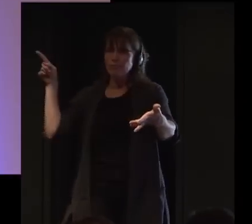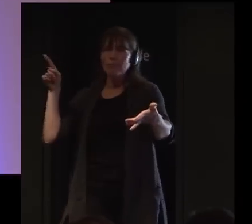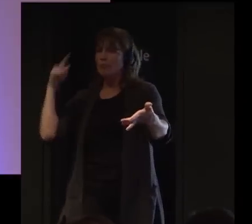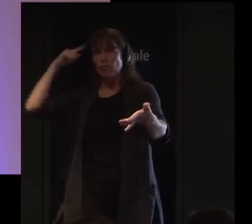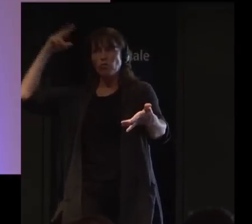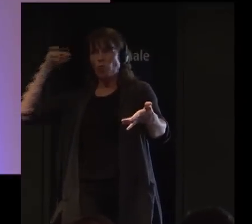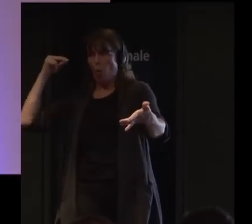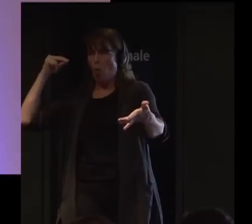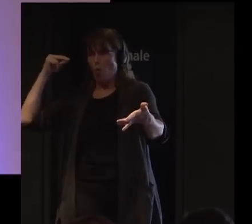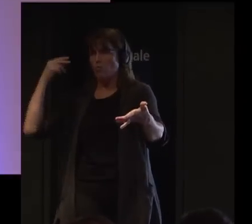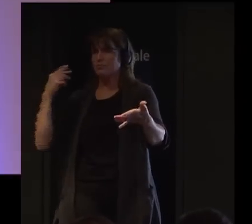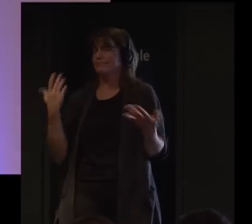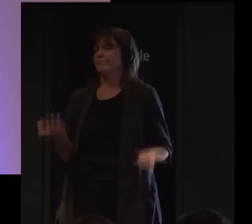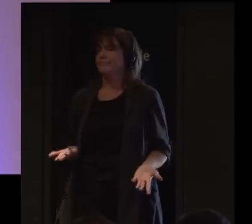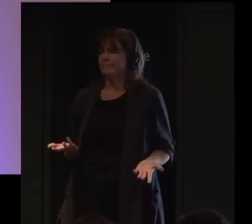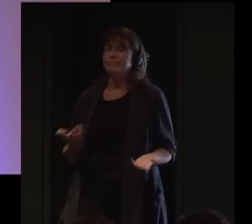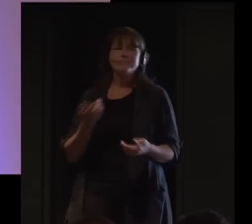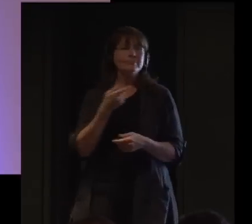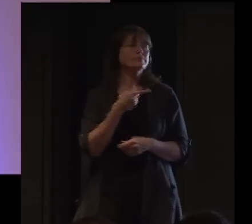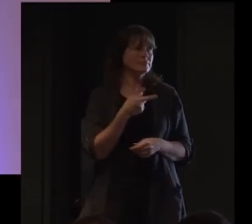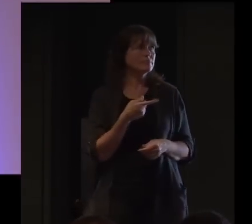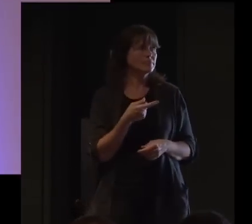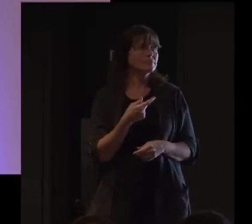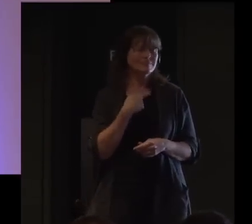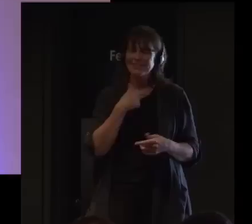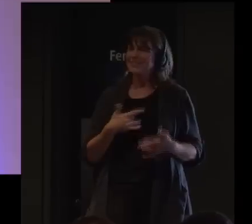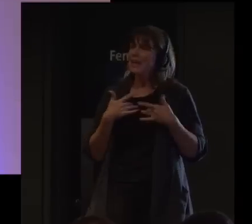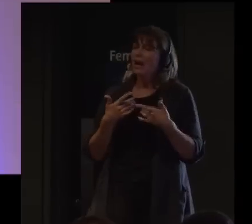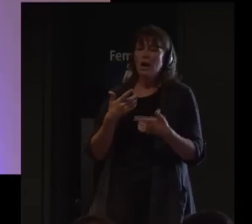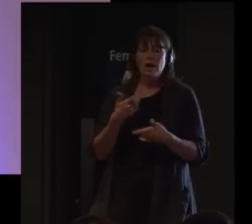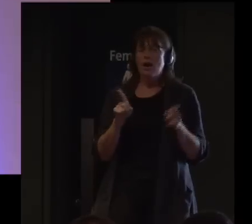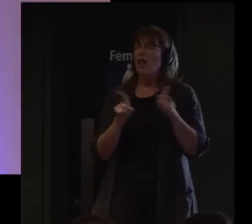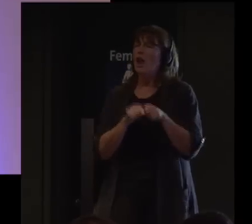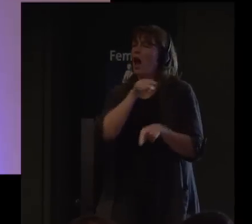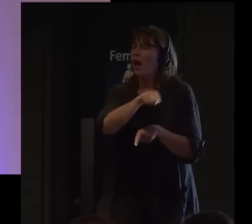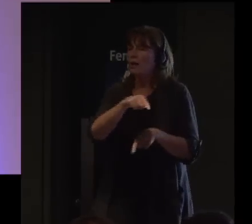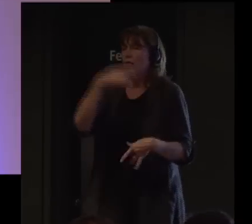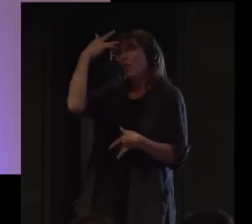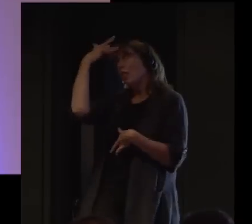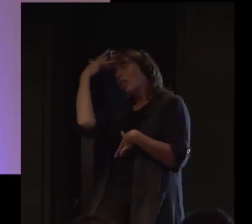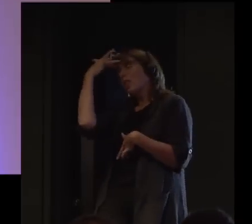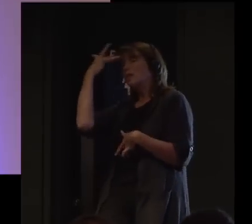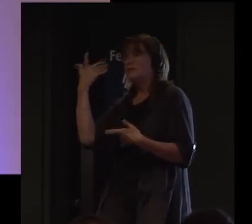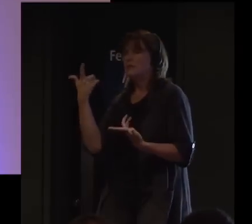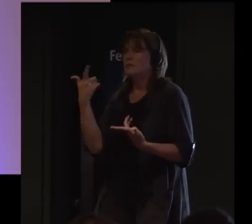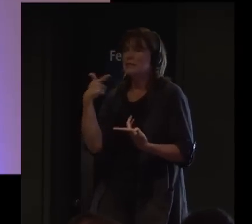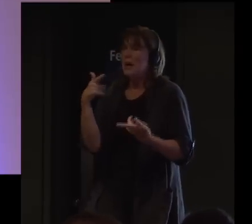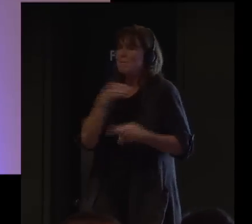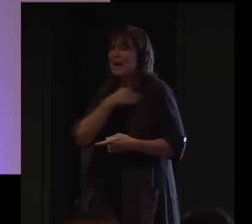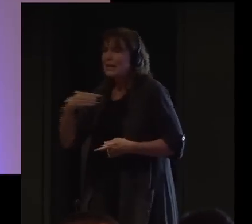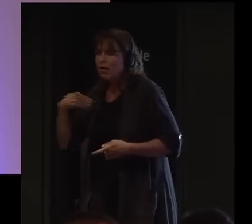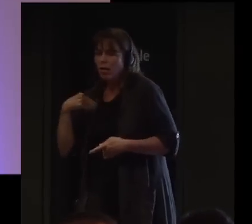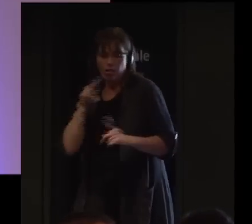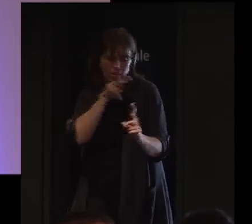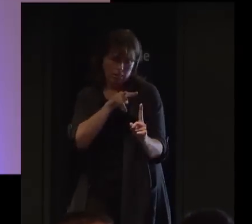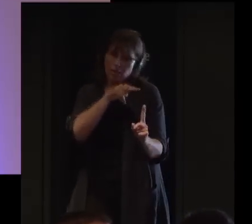but there was a tendency to look at a person with disability as a patient, to have this medical approach,